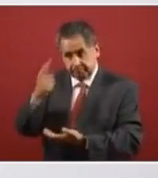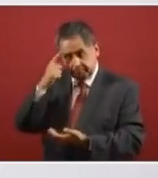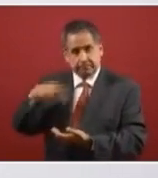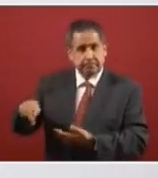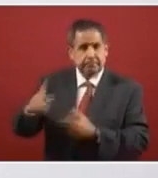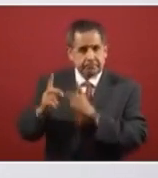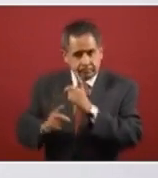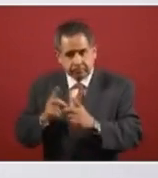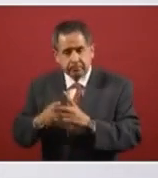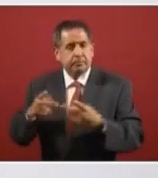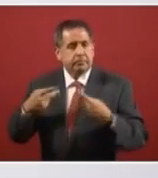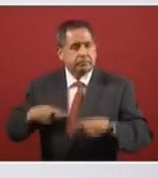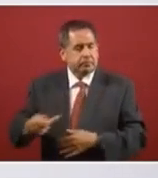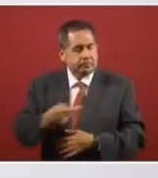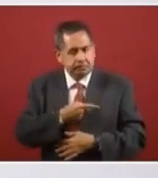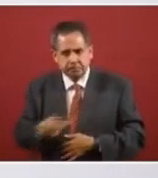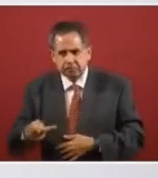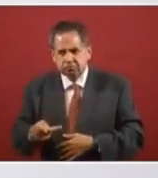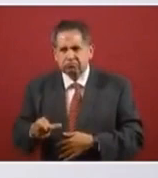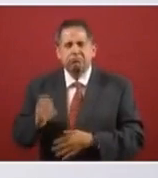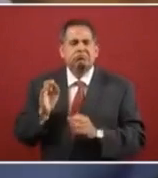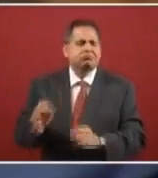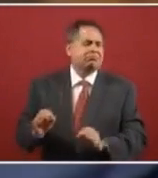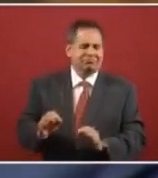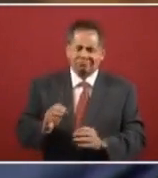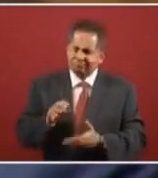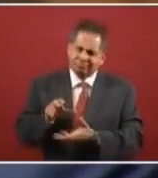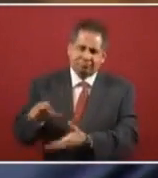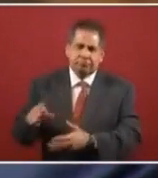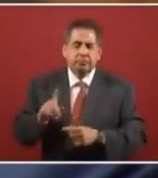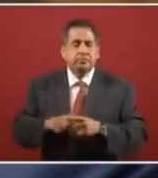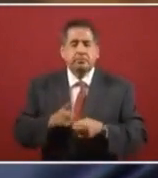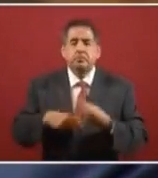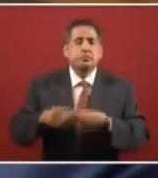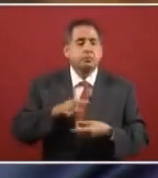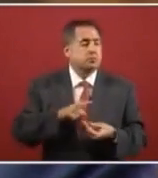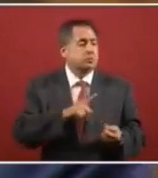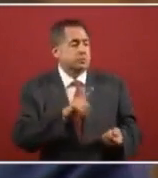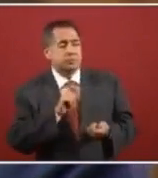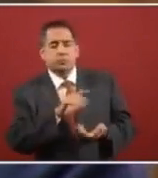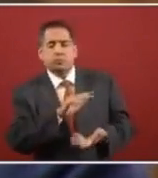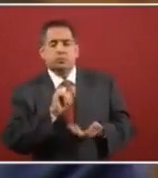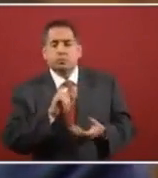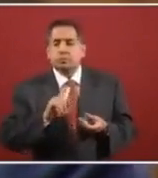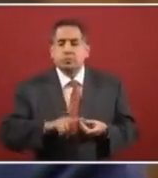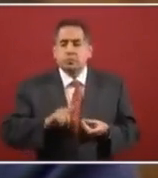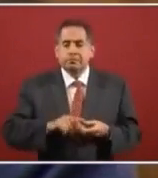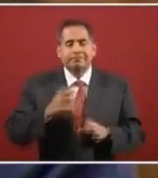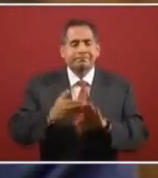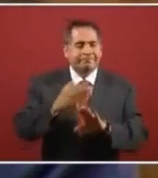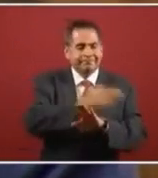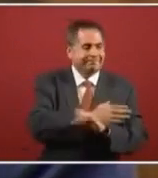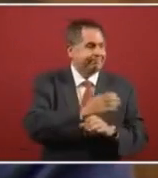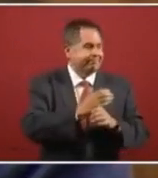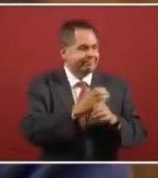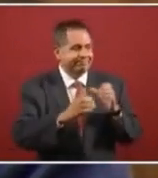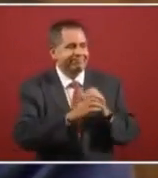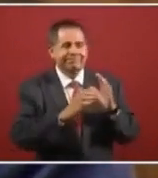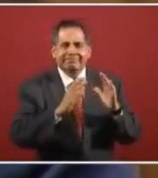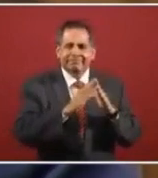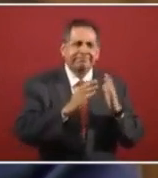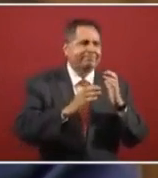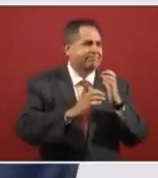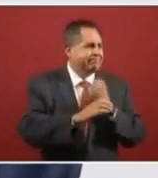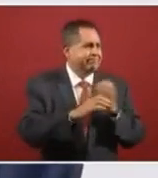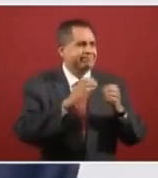and the poorest places in Mexico are being obtained from the sale of goods